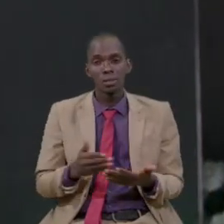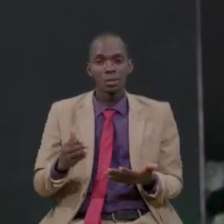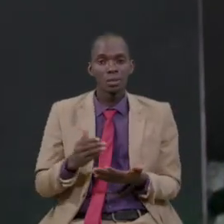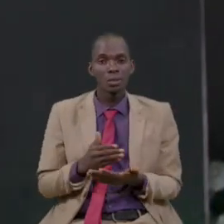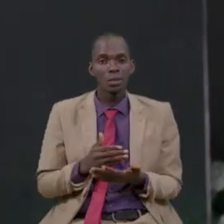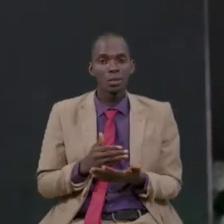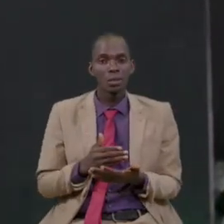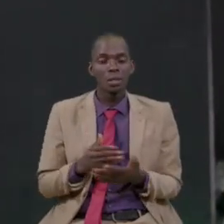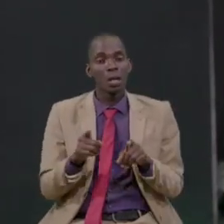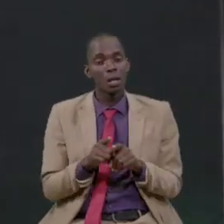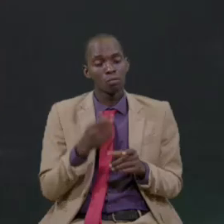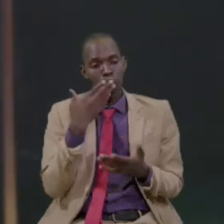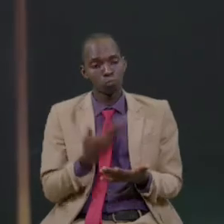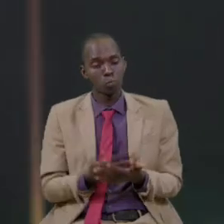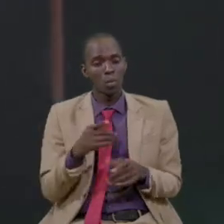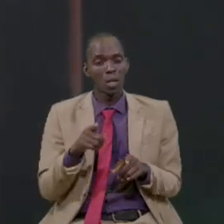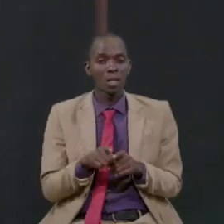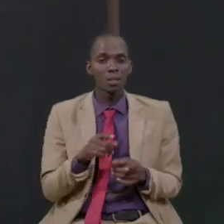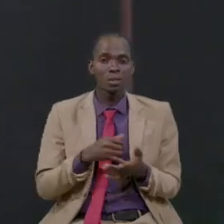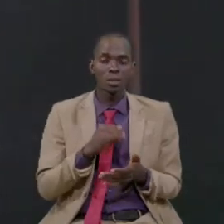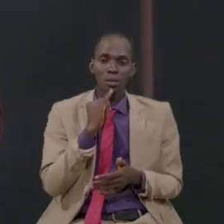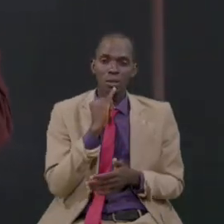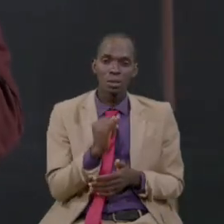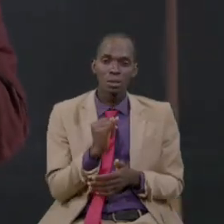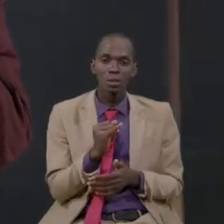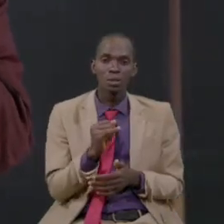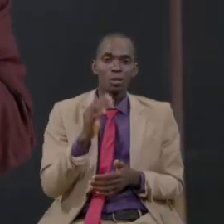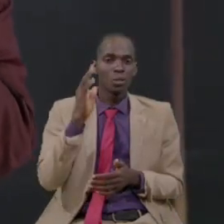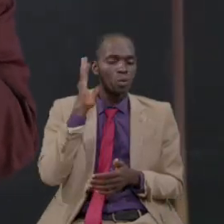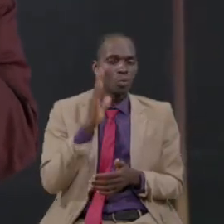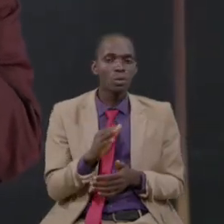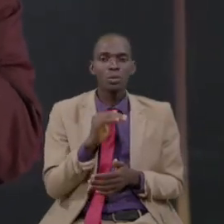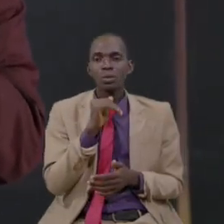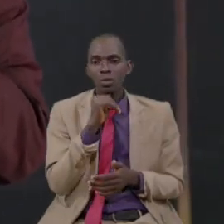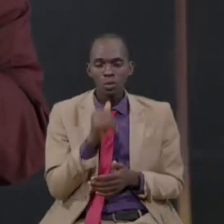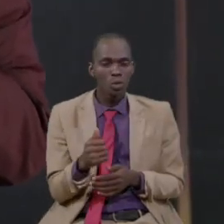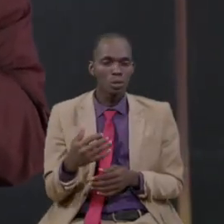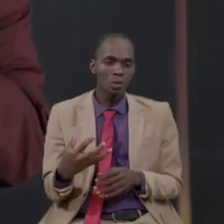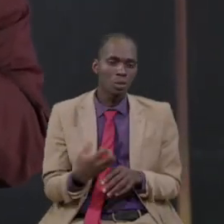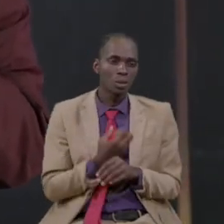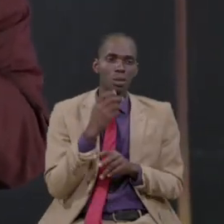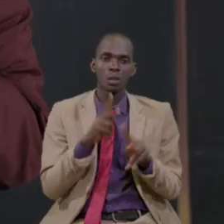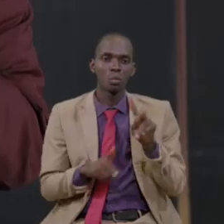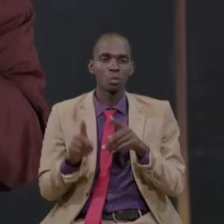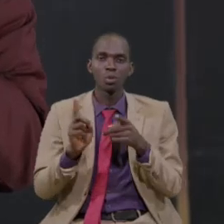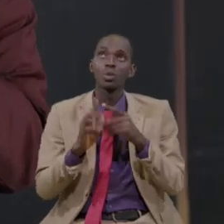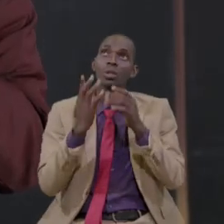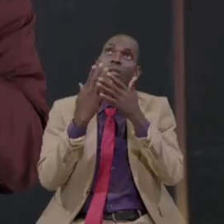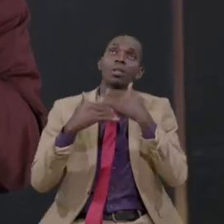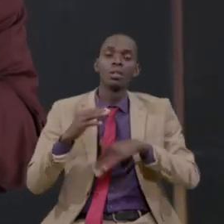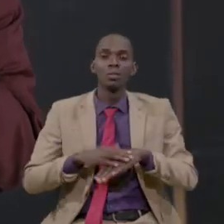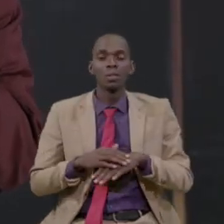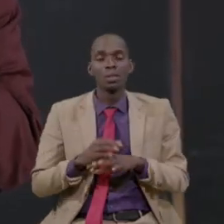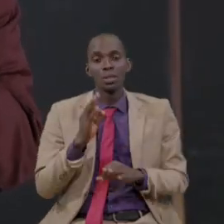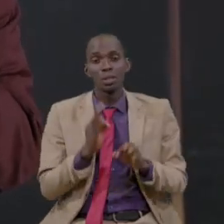is, will not ordinarily take people to heaven. If they do not have